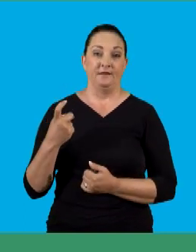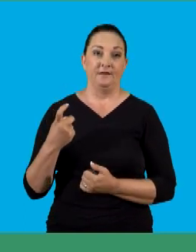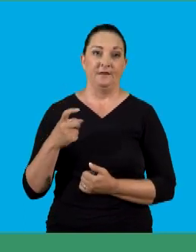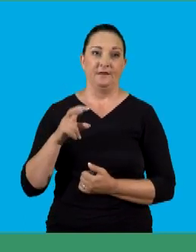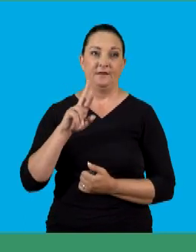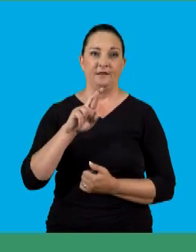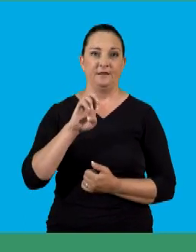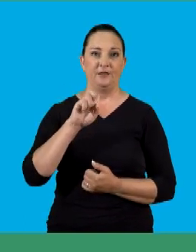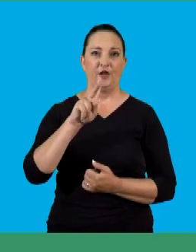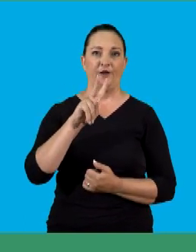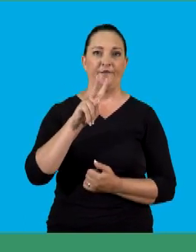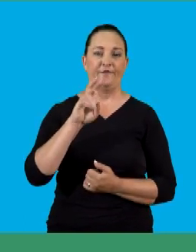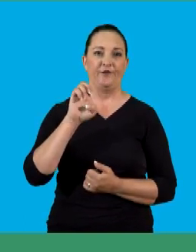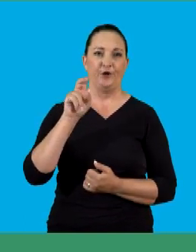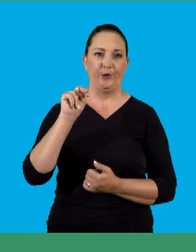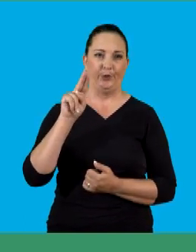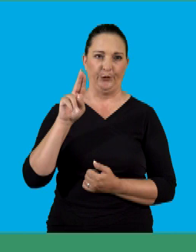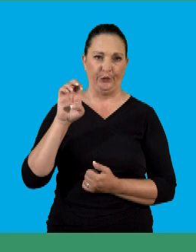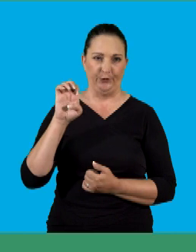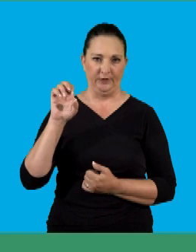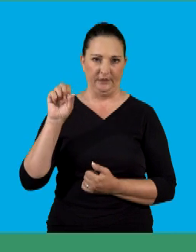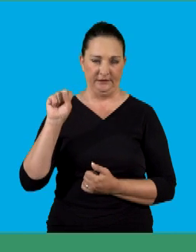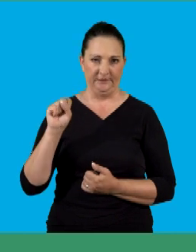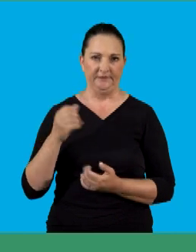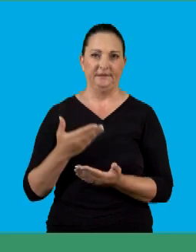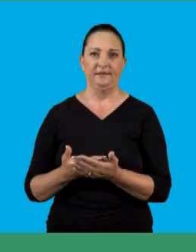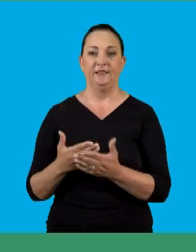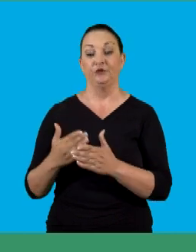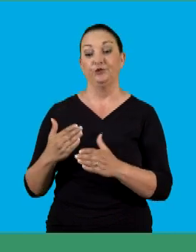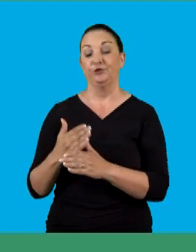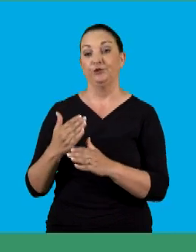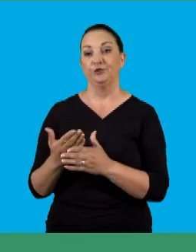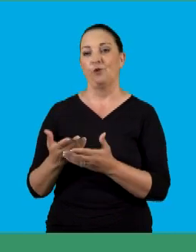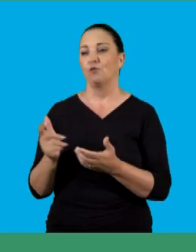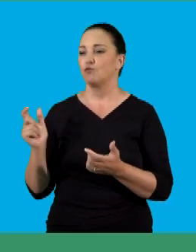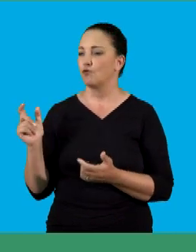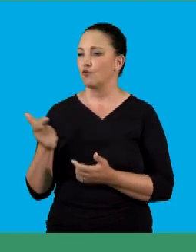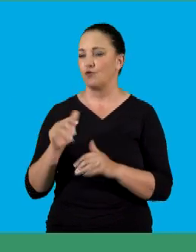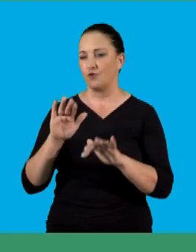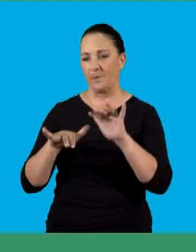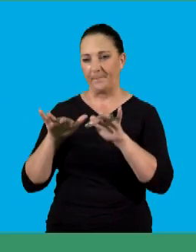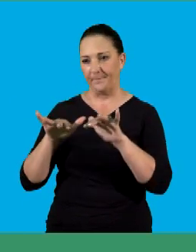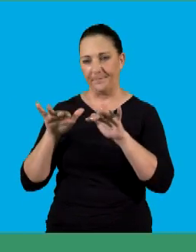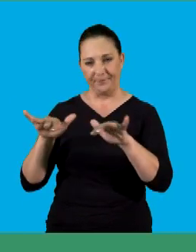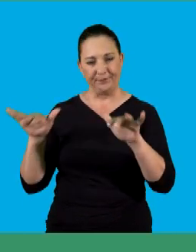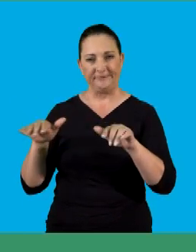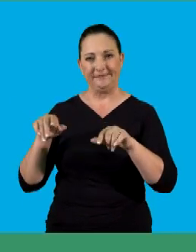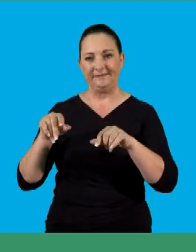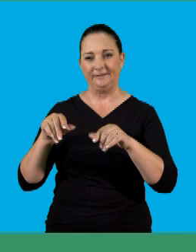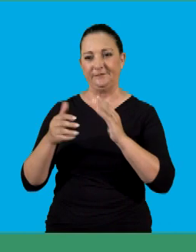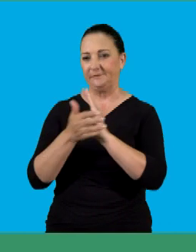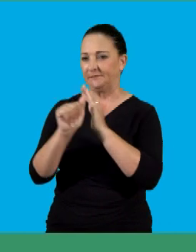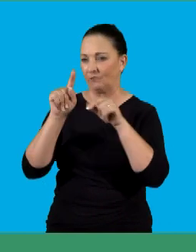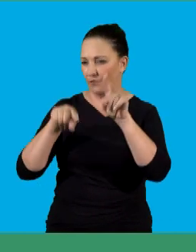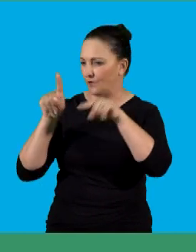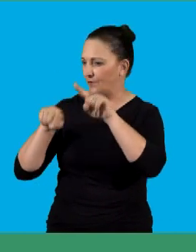another purpose of a private sector is to ensure that they provide job opportunities for all people with different skills,